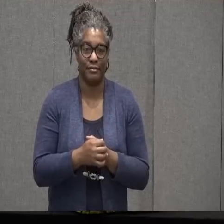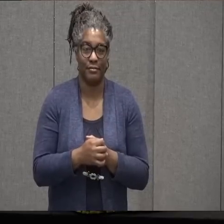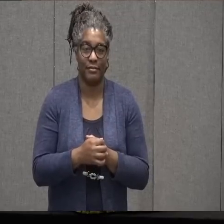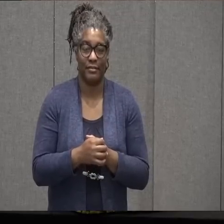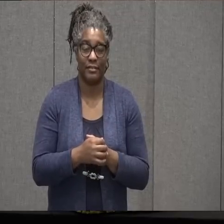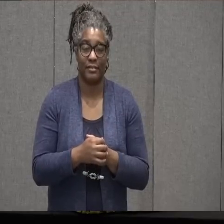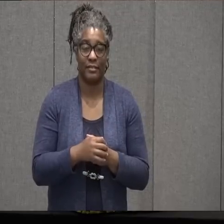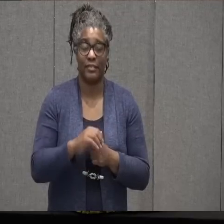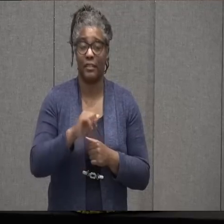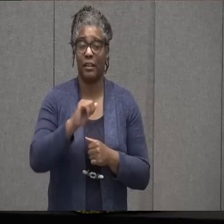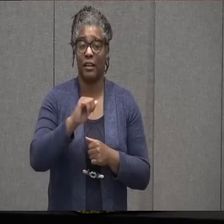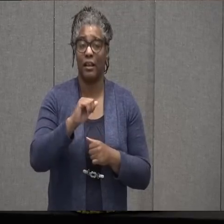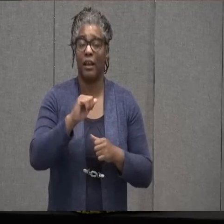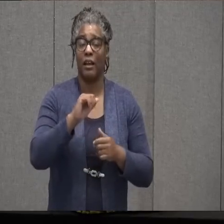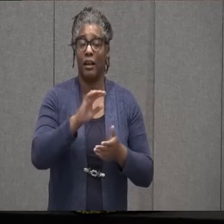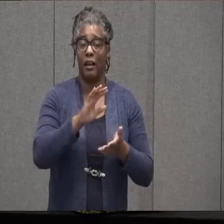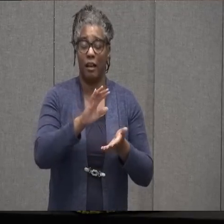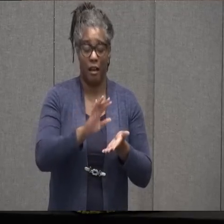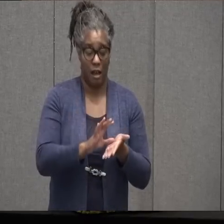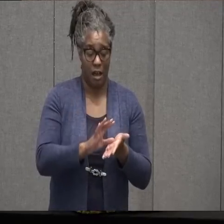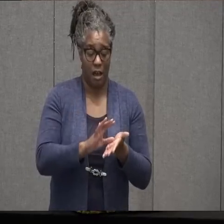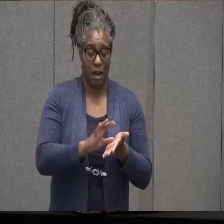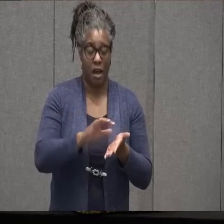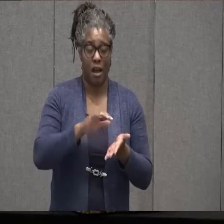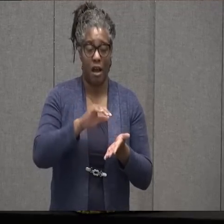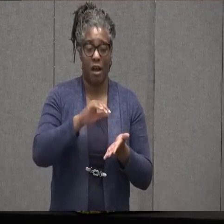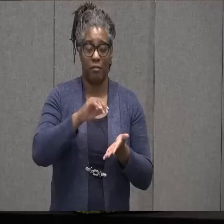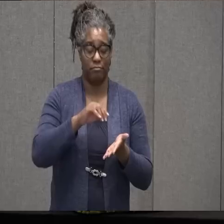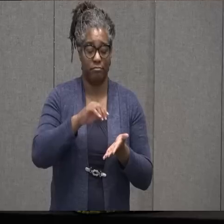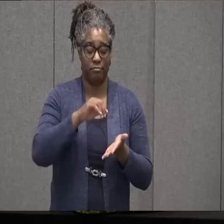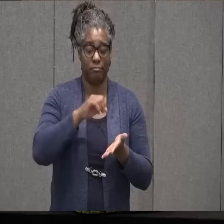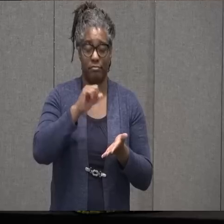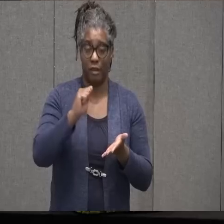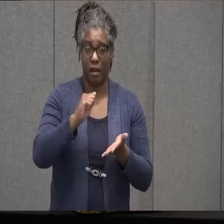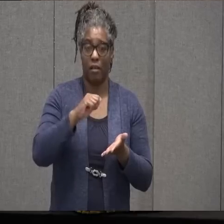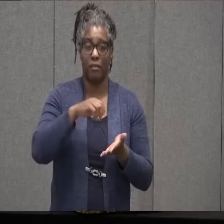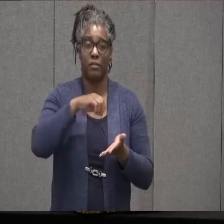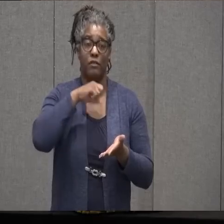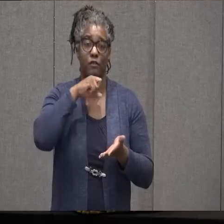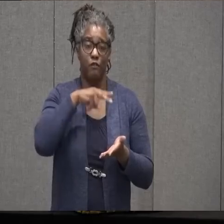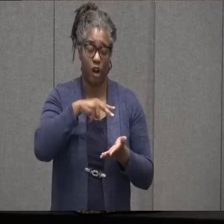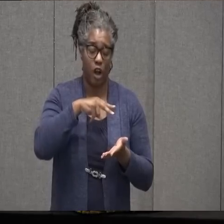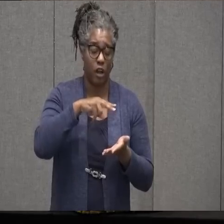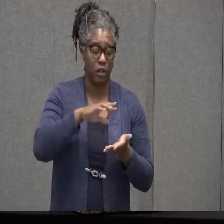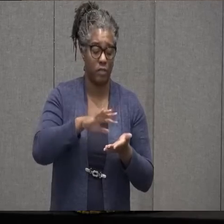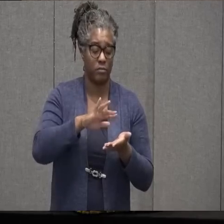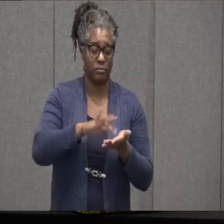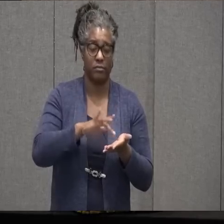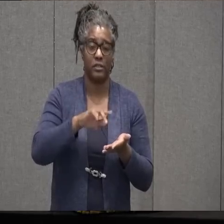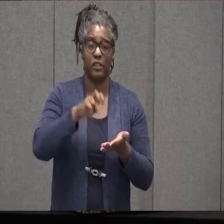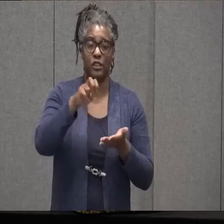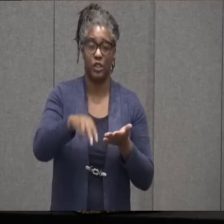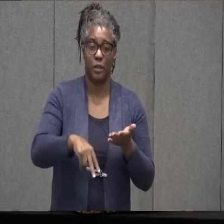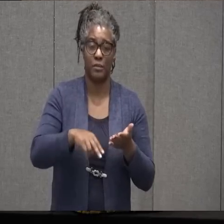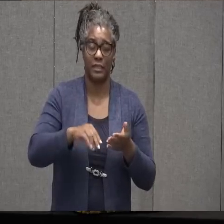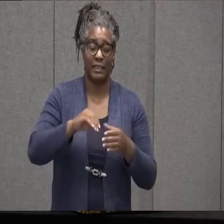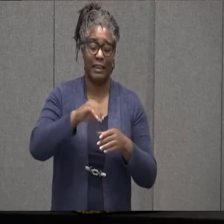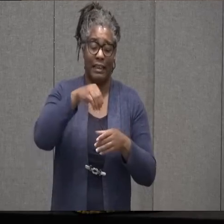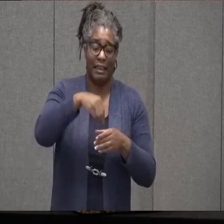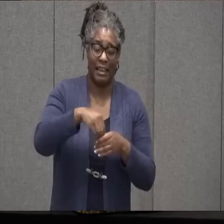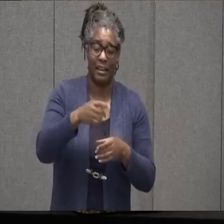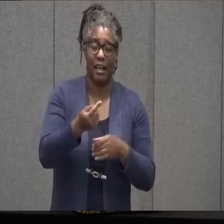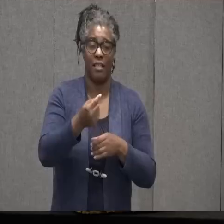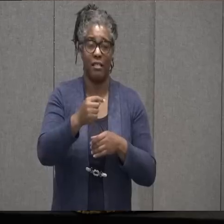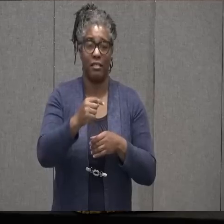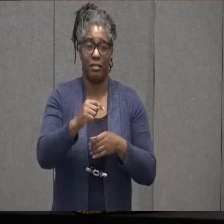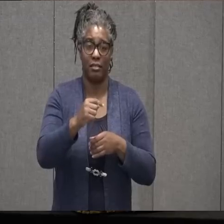frog jumps into the pond. A frog